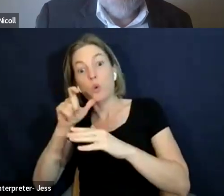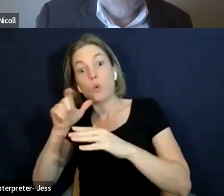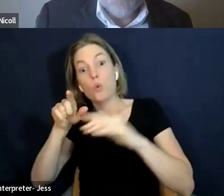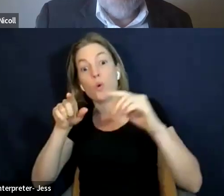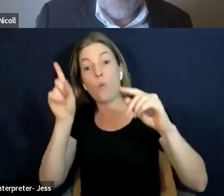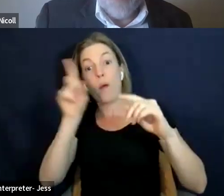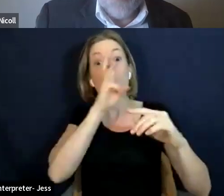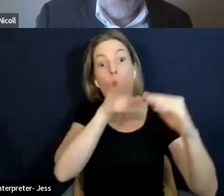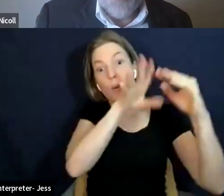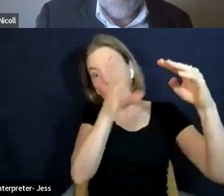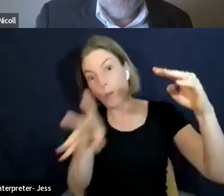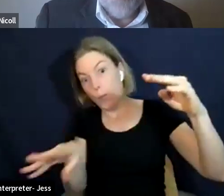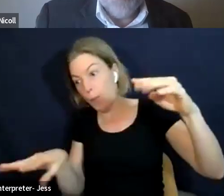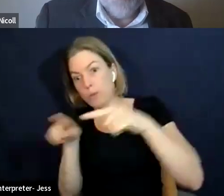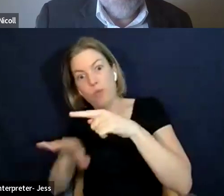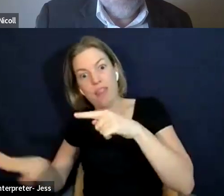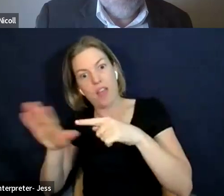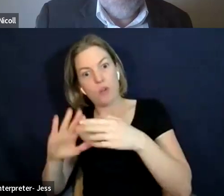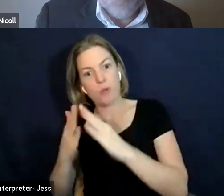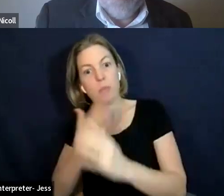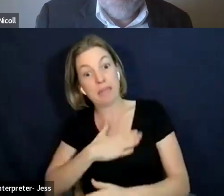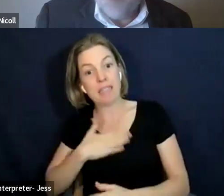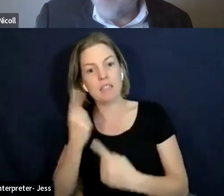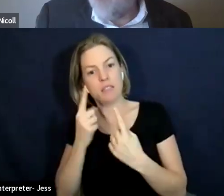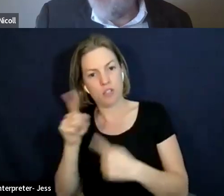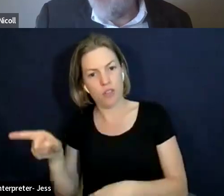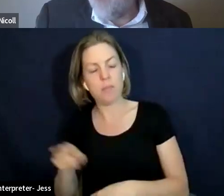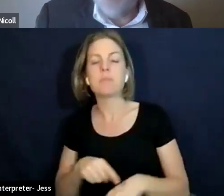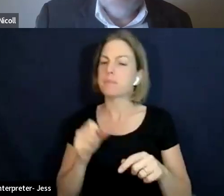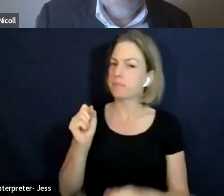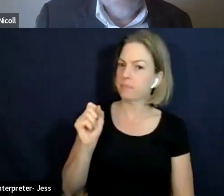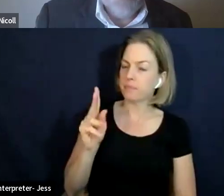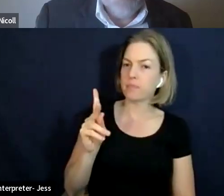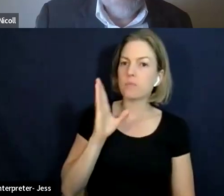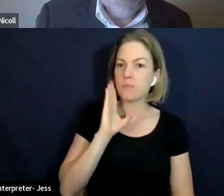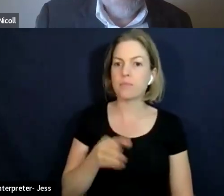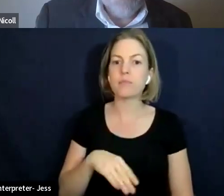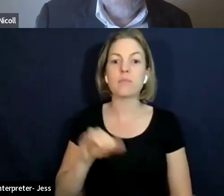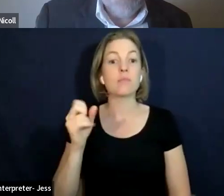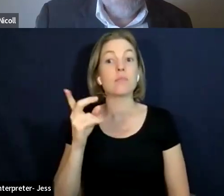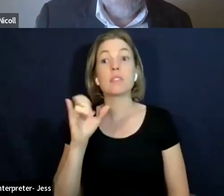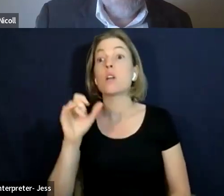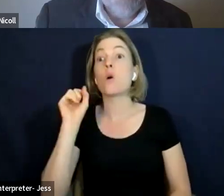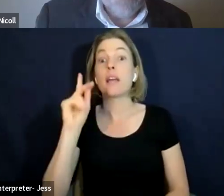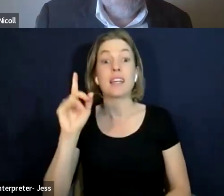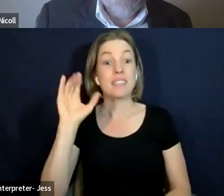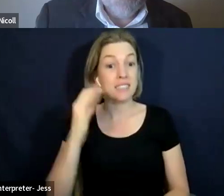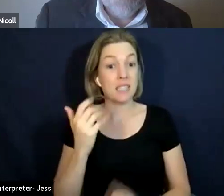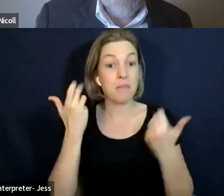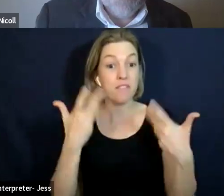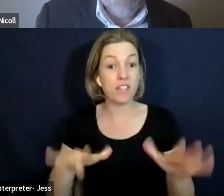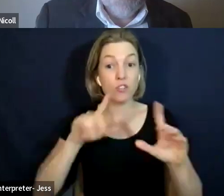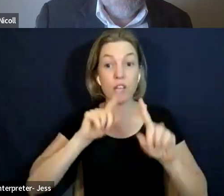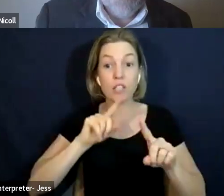very much. Thank you. Thank you so much. So it looks like we've gotten all the questions and